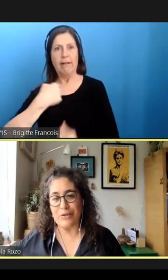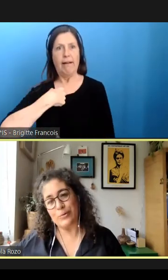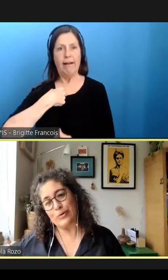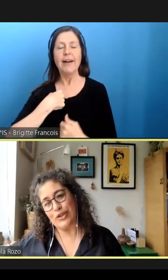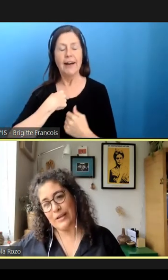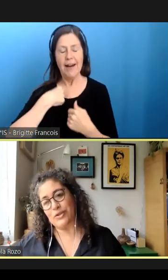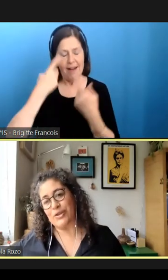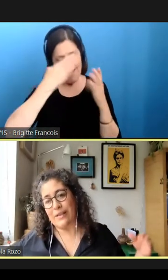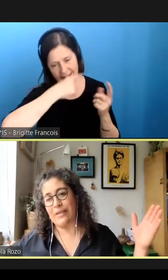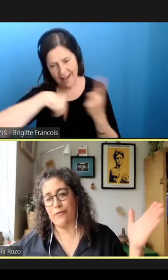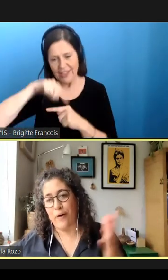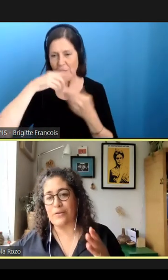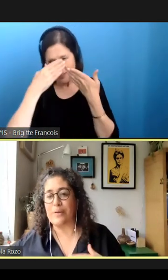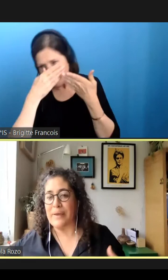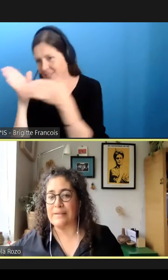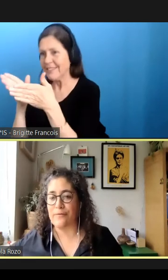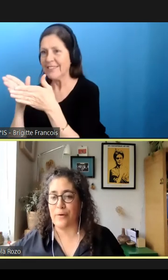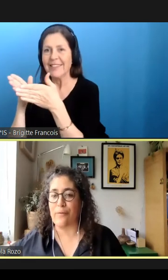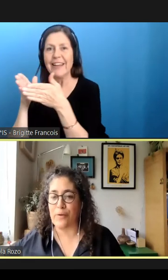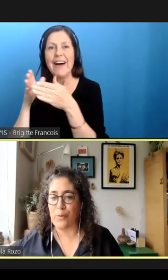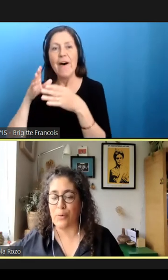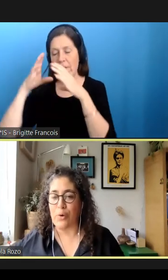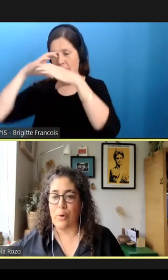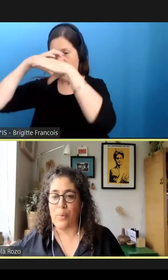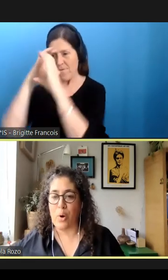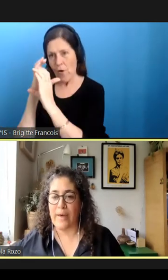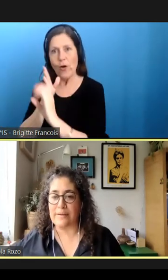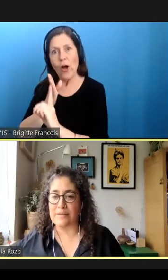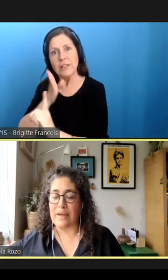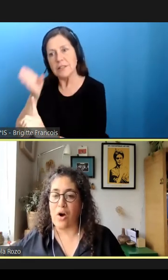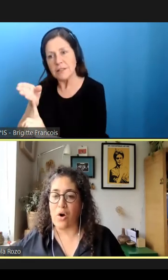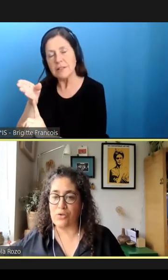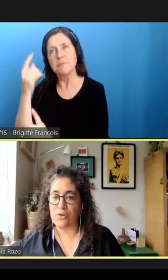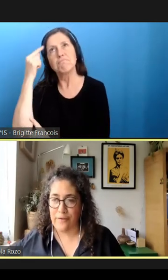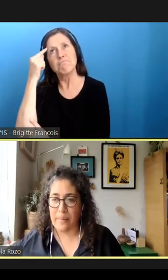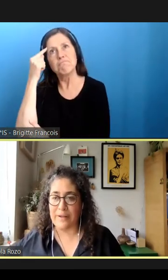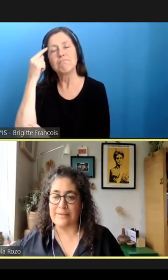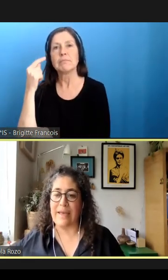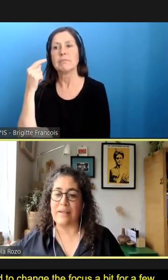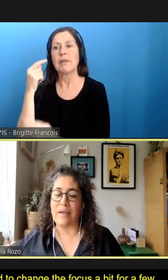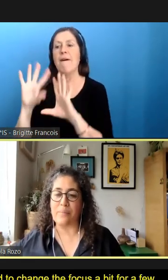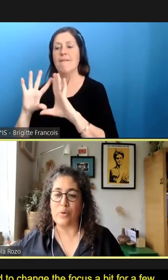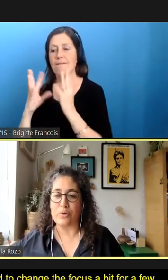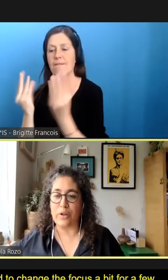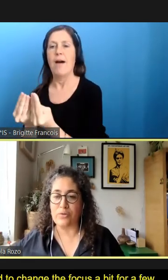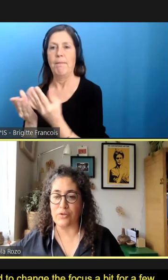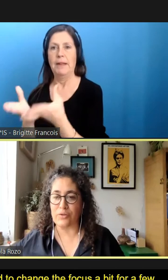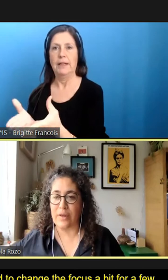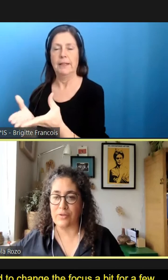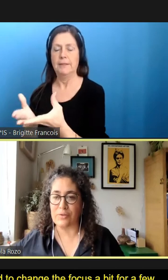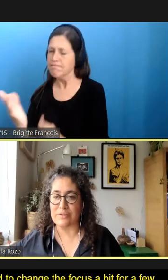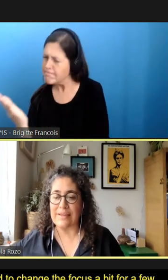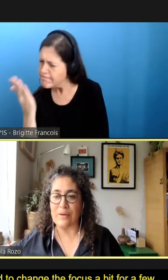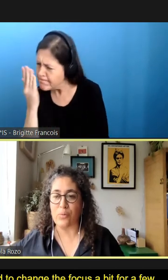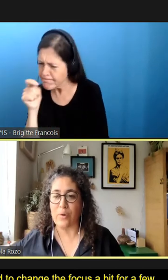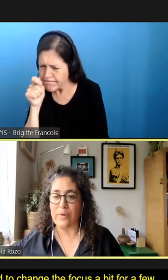need to change the focus a bit for a few moments onto families and look closer to them